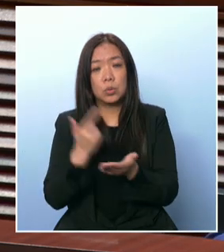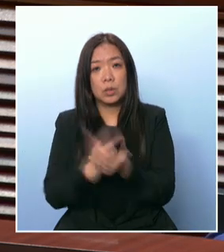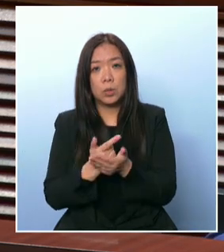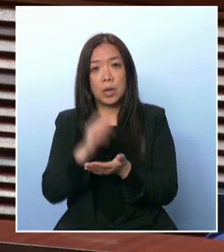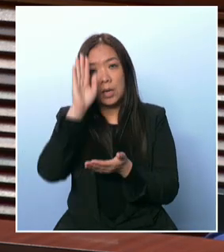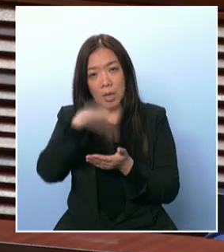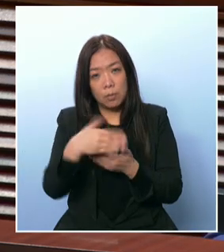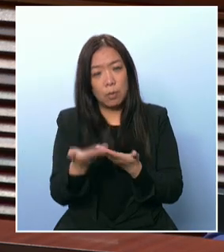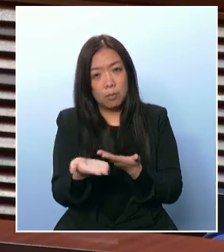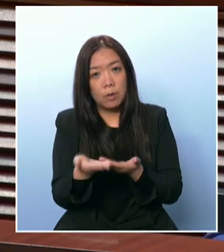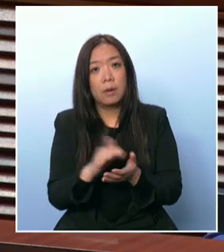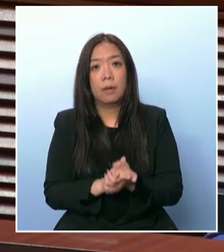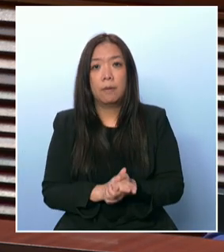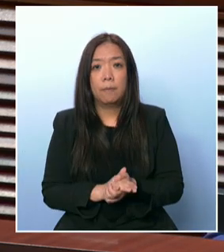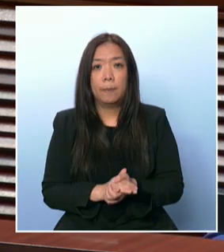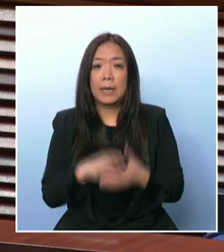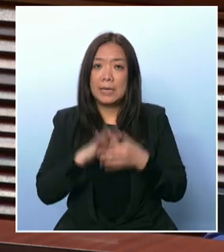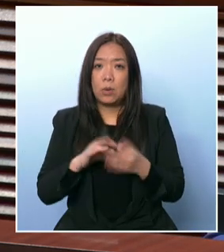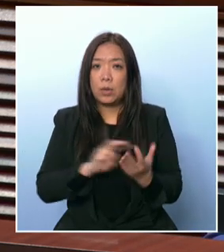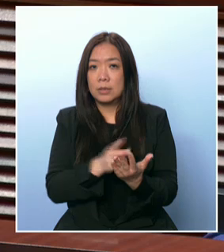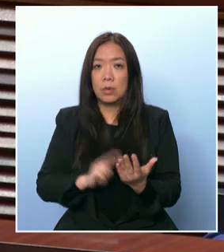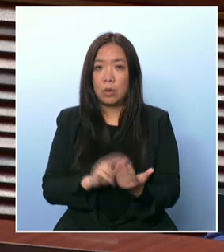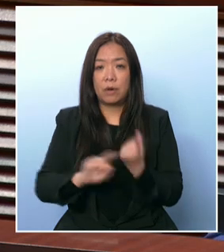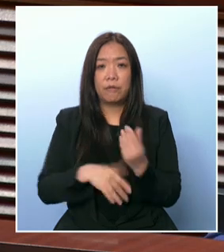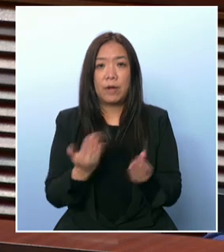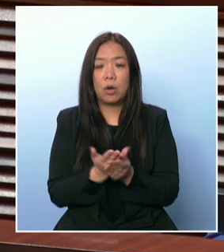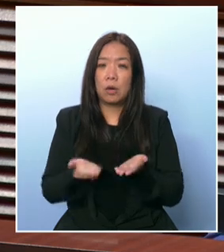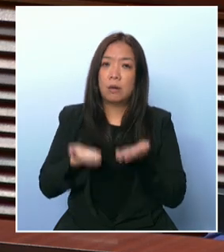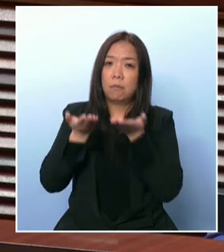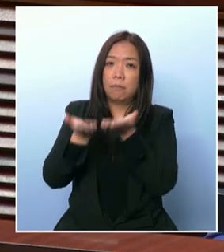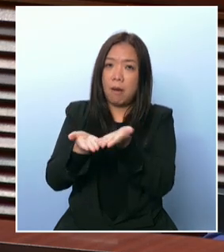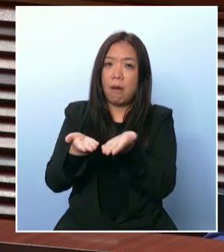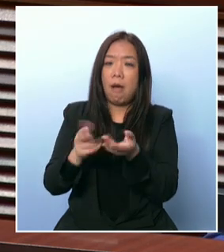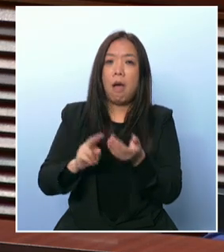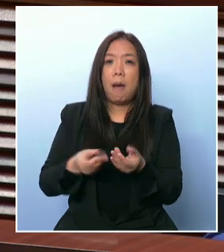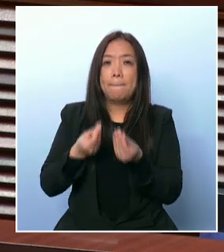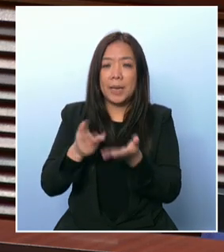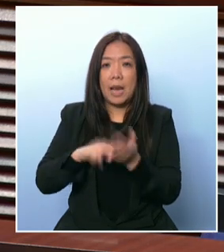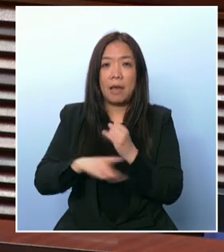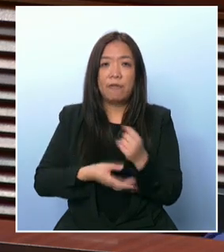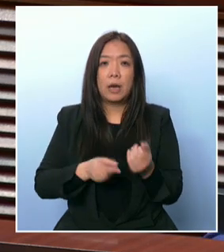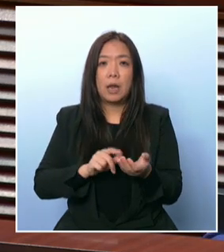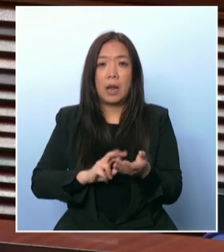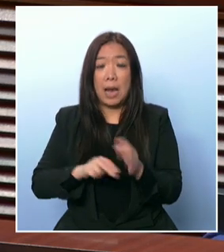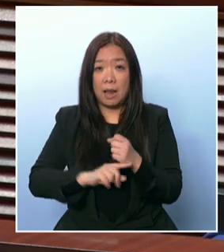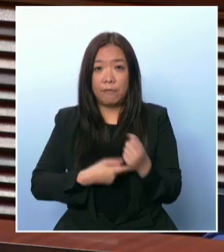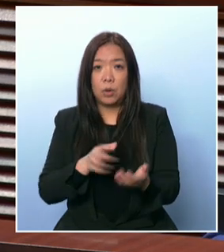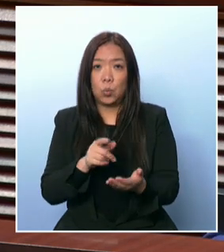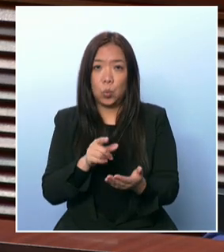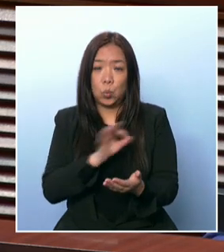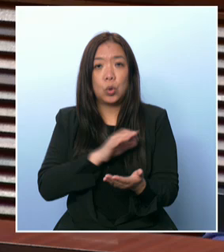bill as soon as possible. That would be very important for providing a legal framework for the development of CM in Hong